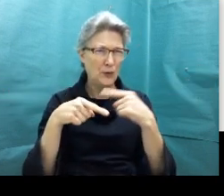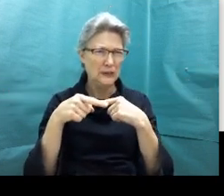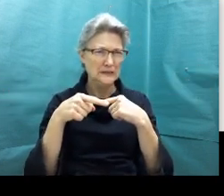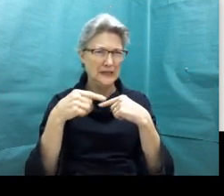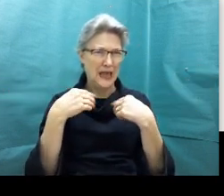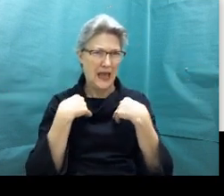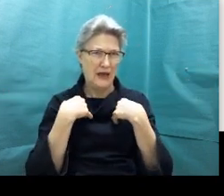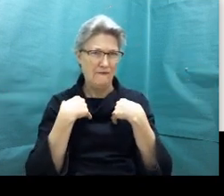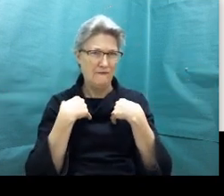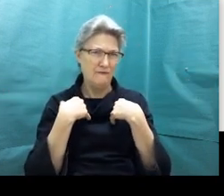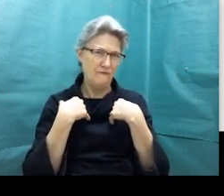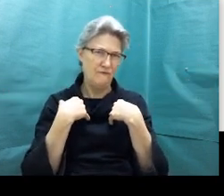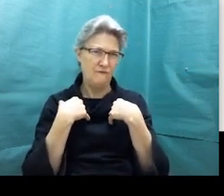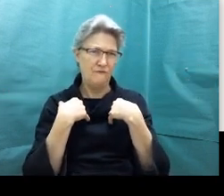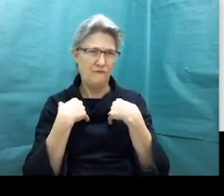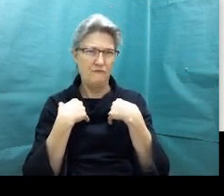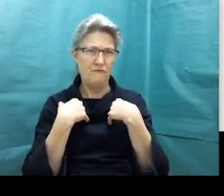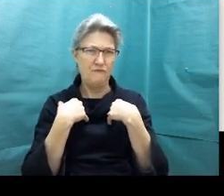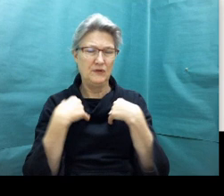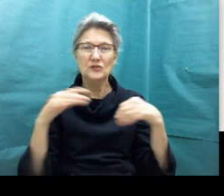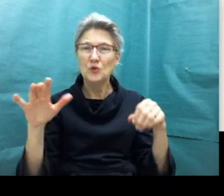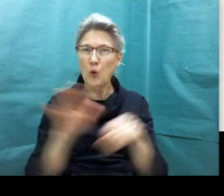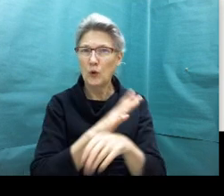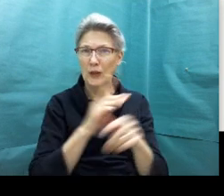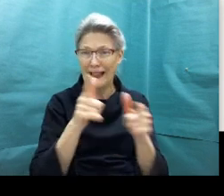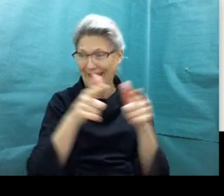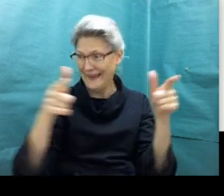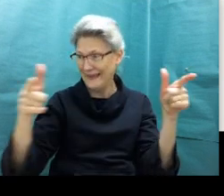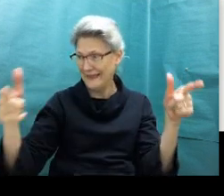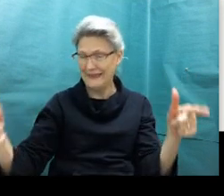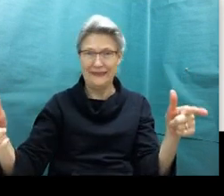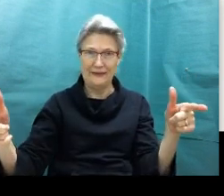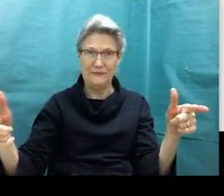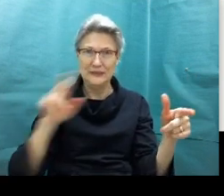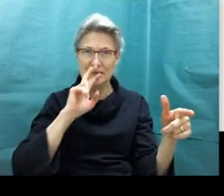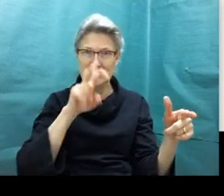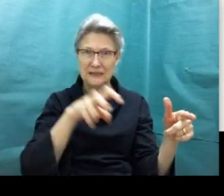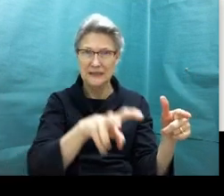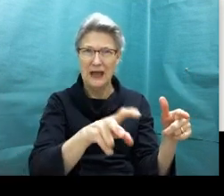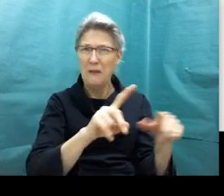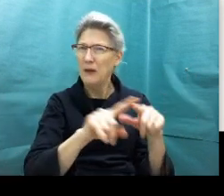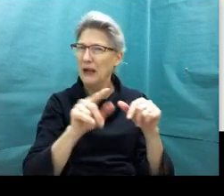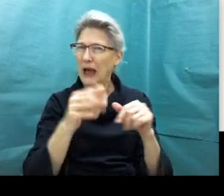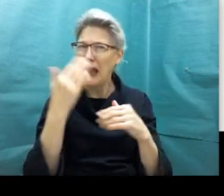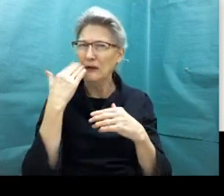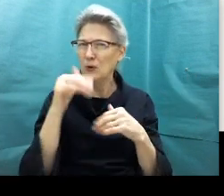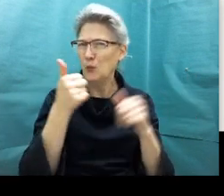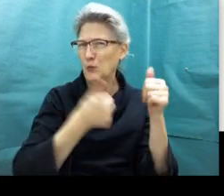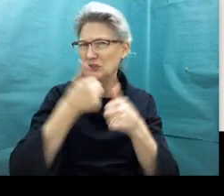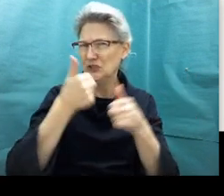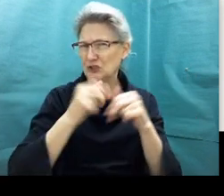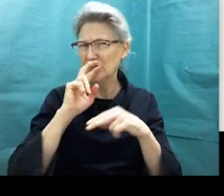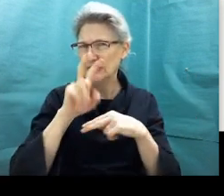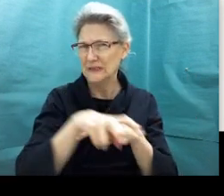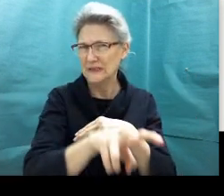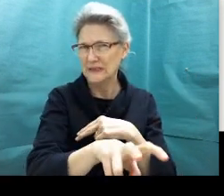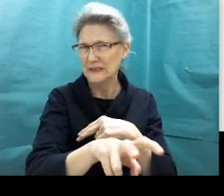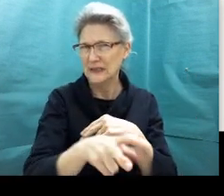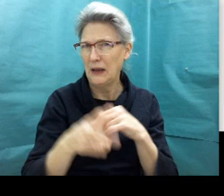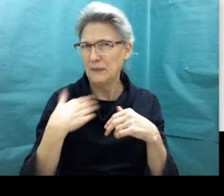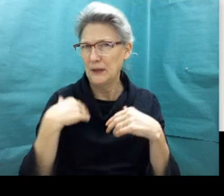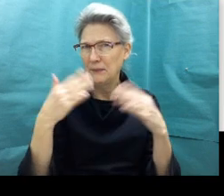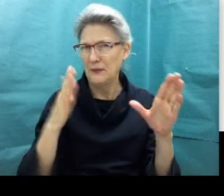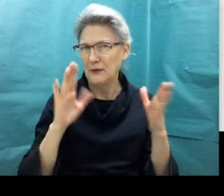have my total lengths of the snakes, but I don't know what snakes I'm comparing. So let's give this a try.